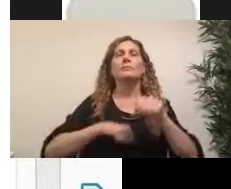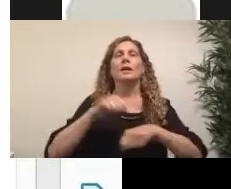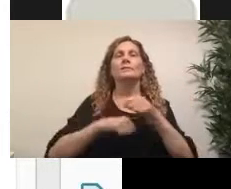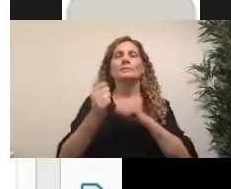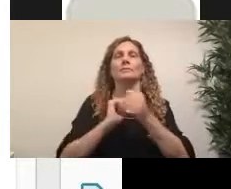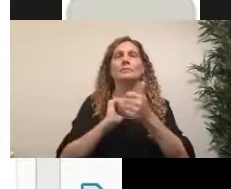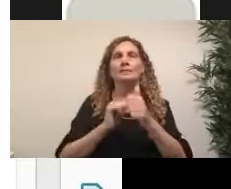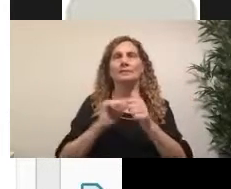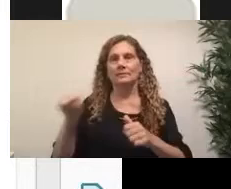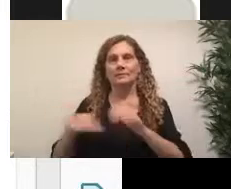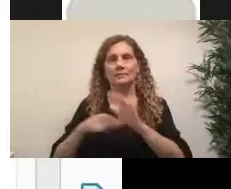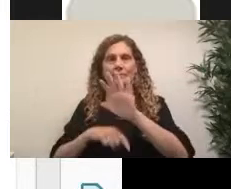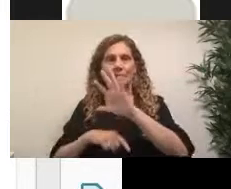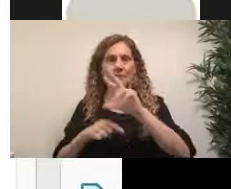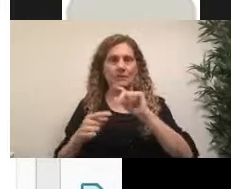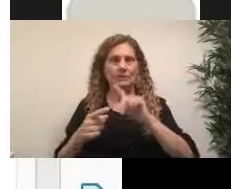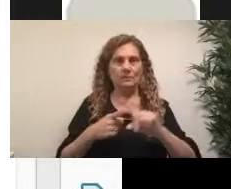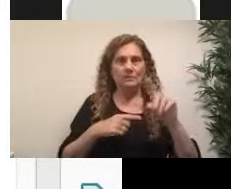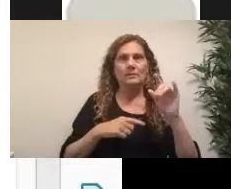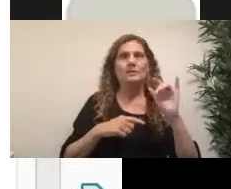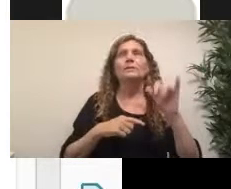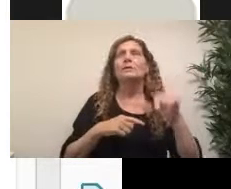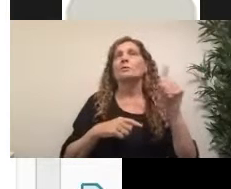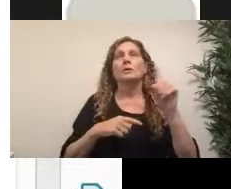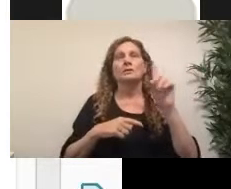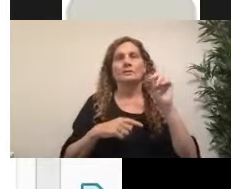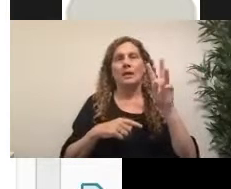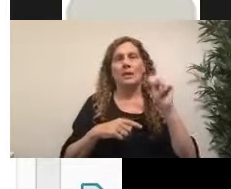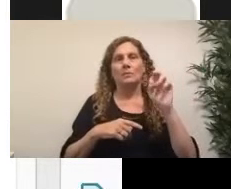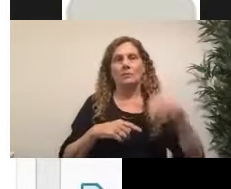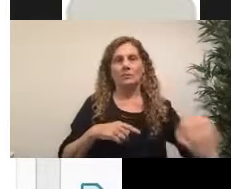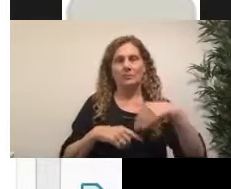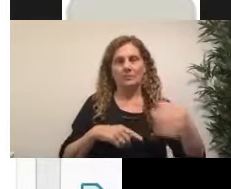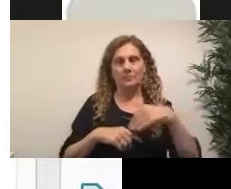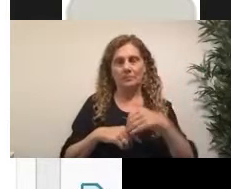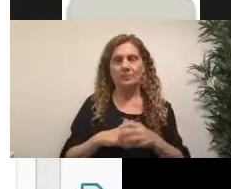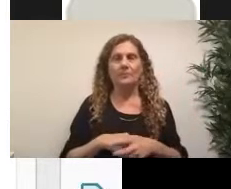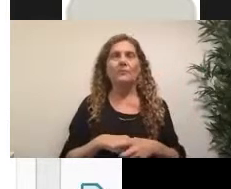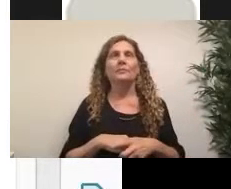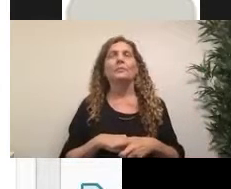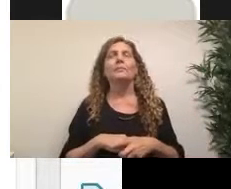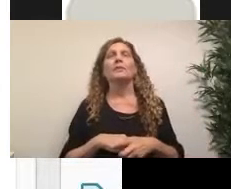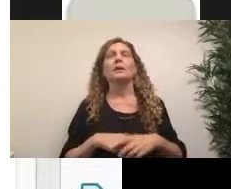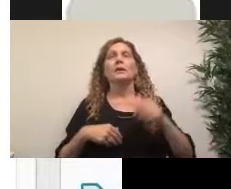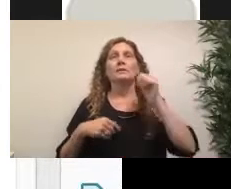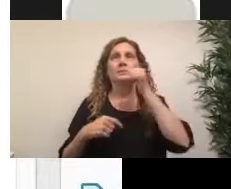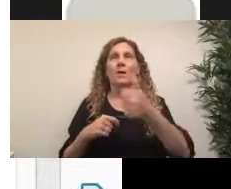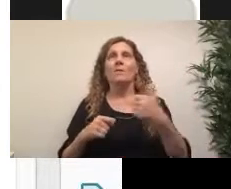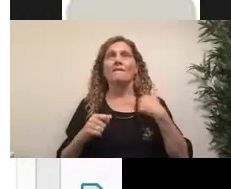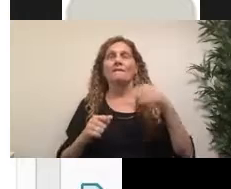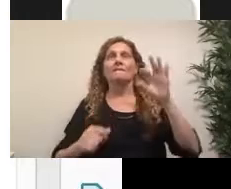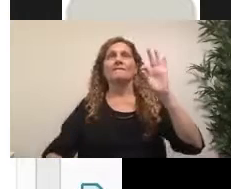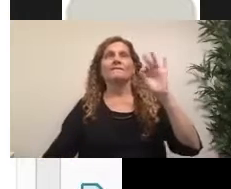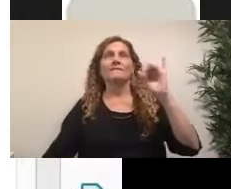Place. Tomorrow, we're back at the Plaza at Fiserv Forum for the Bucks Game 2. We'll have vaccinations available before the game from 5 until